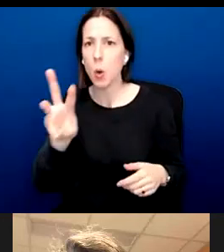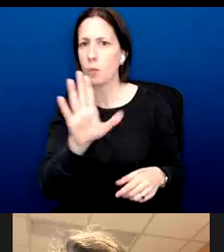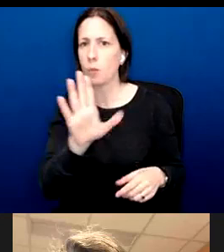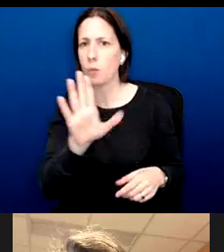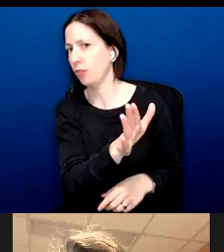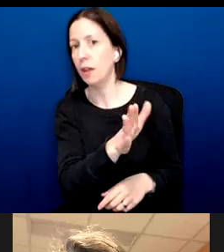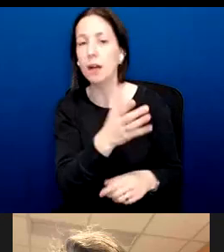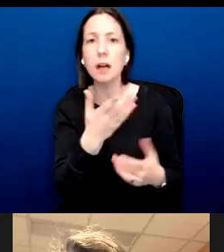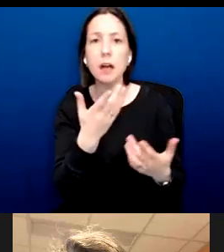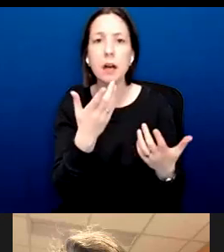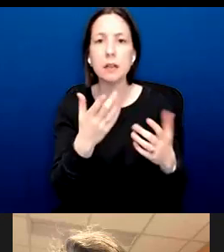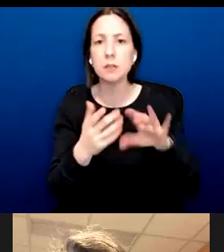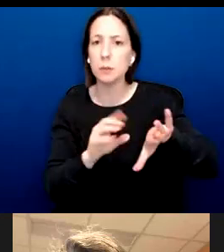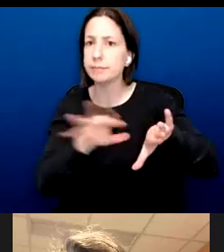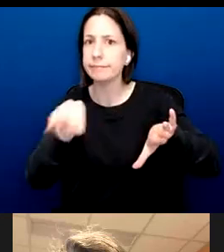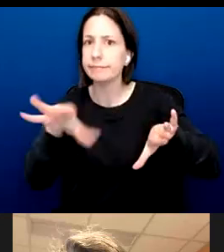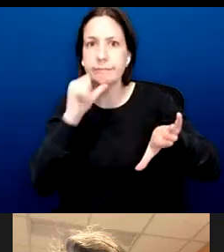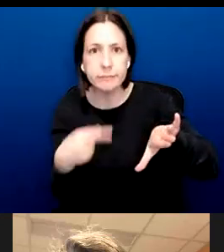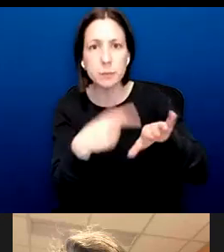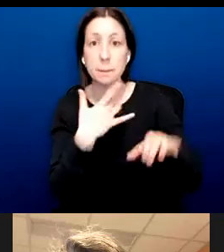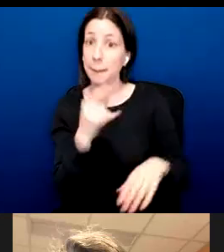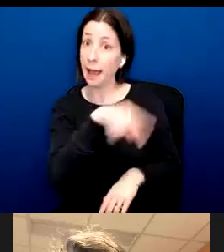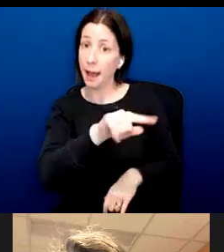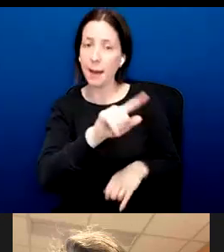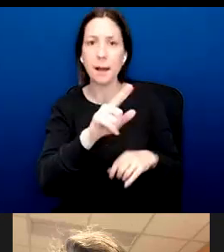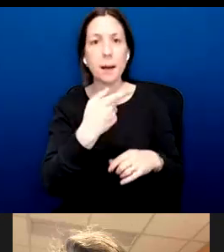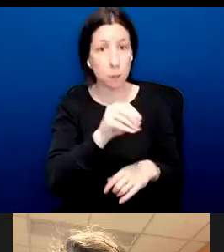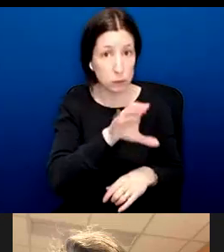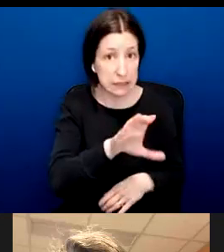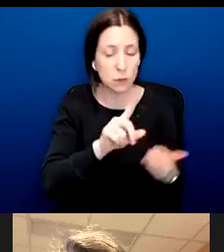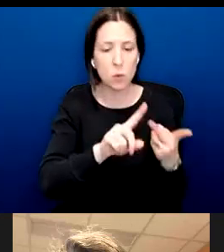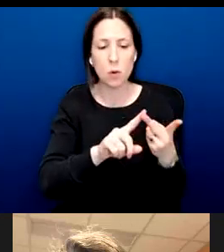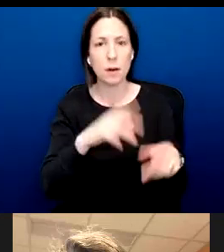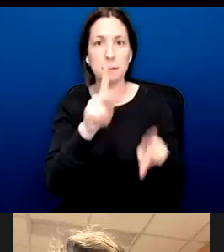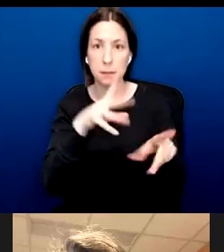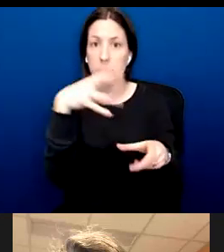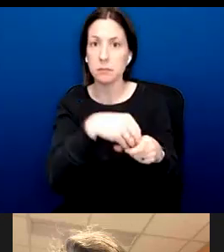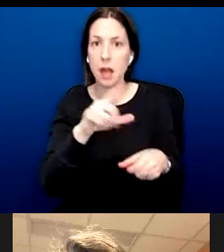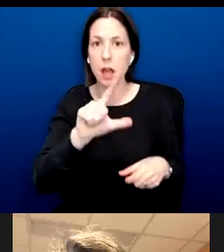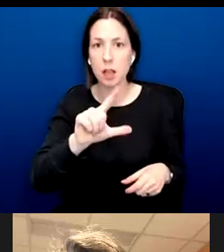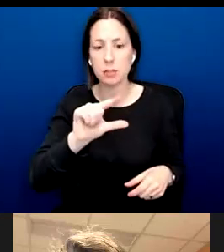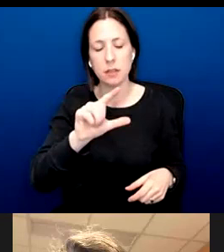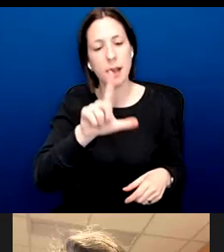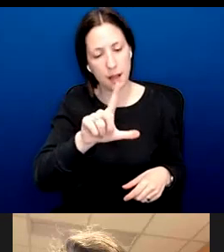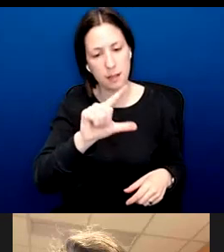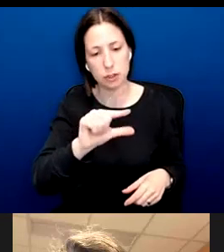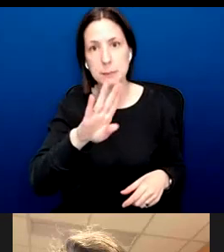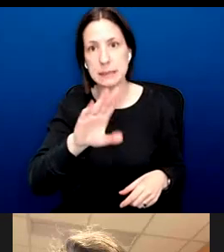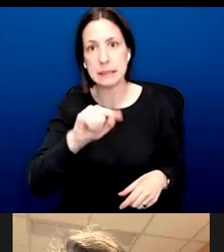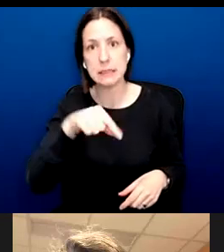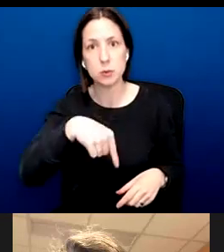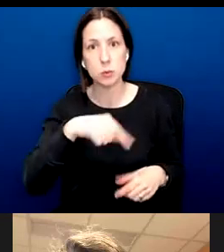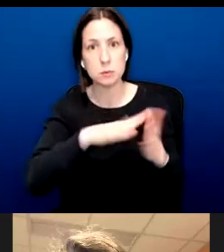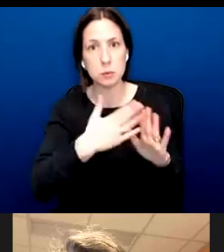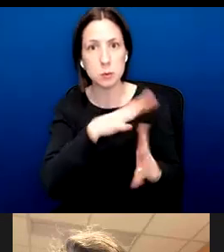know, individuals within the LGBTQ communities. So again, when you're talking about individuals and